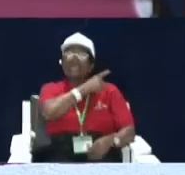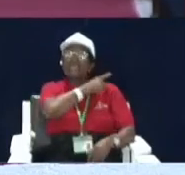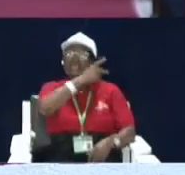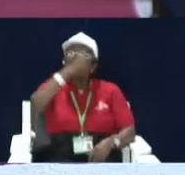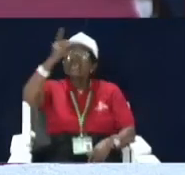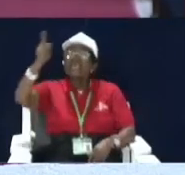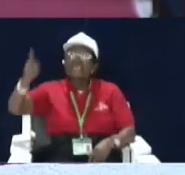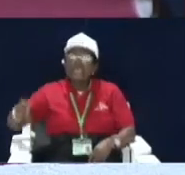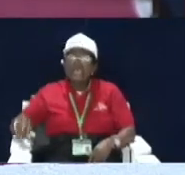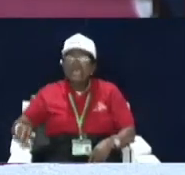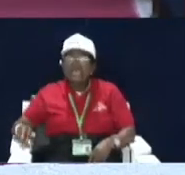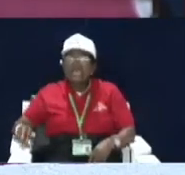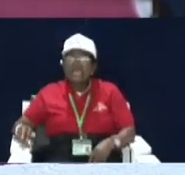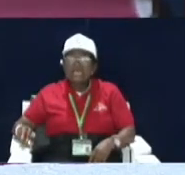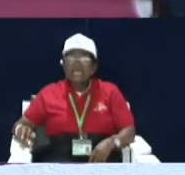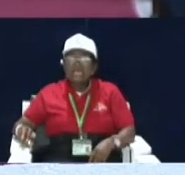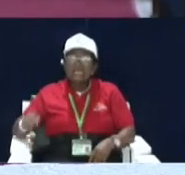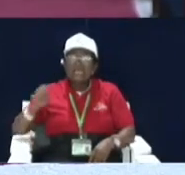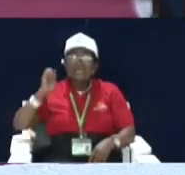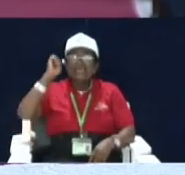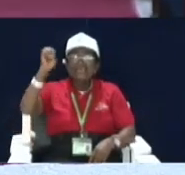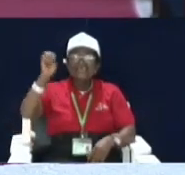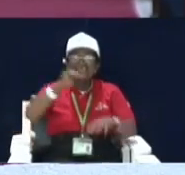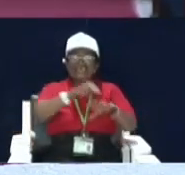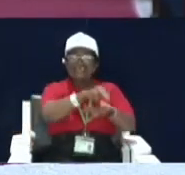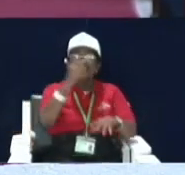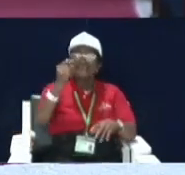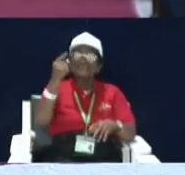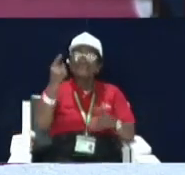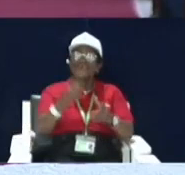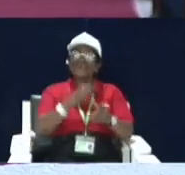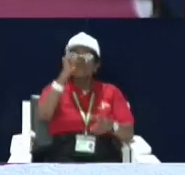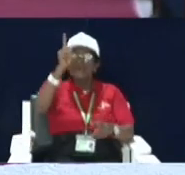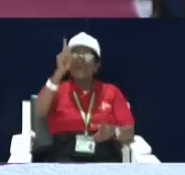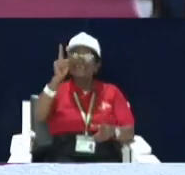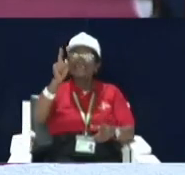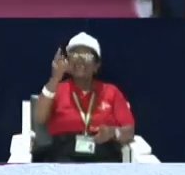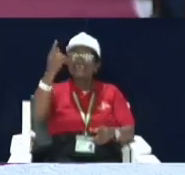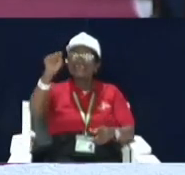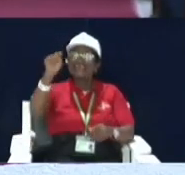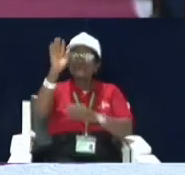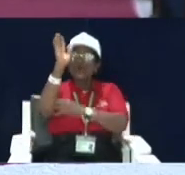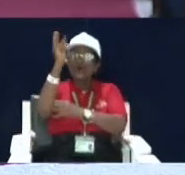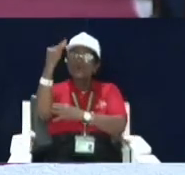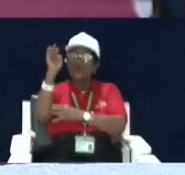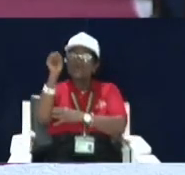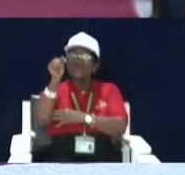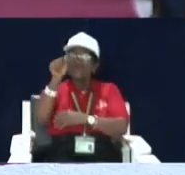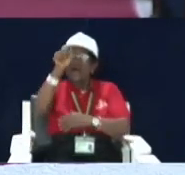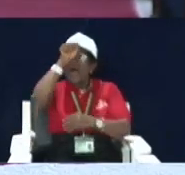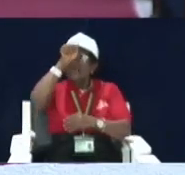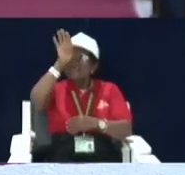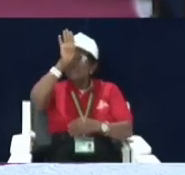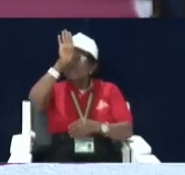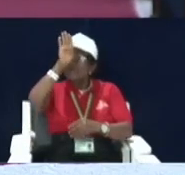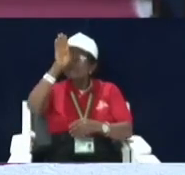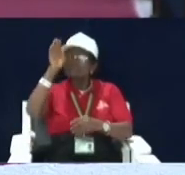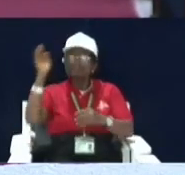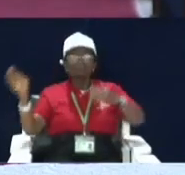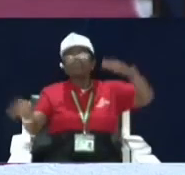He sent the first one. The God of Adeboye knocked him down, never to rise